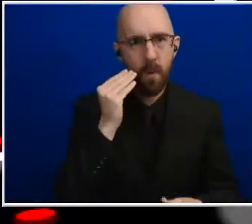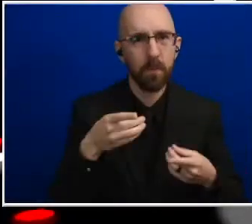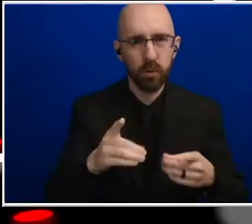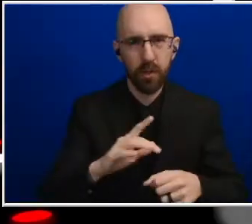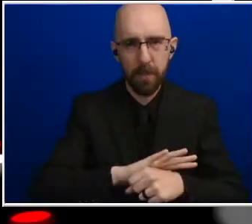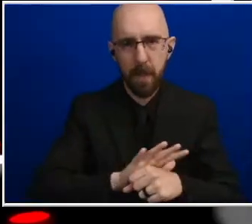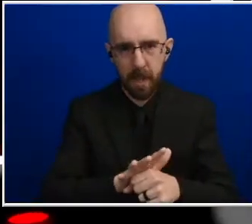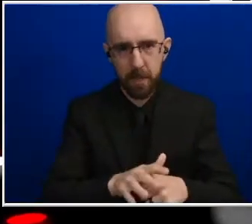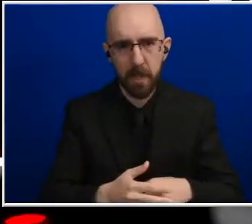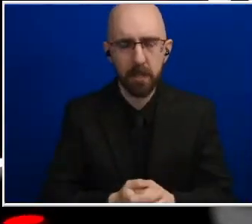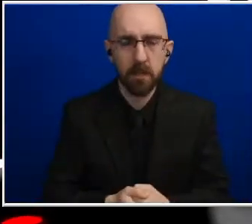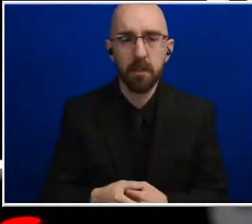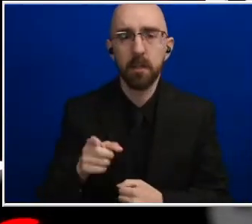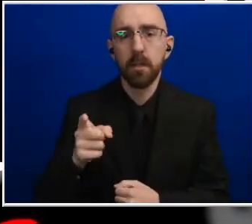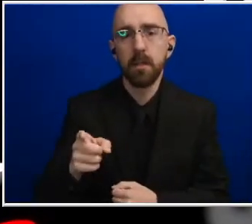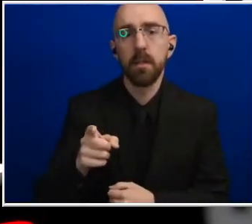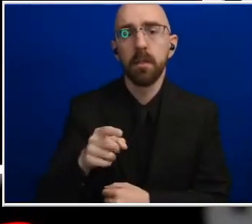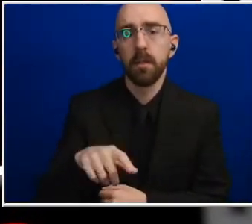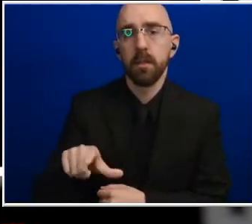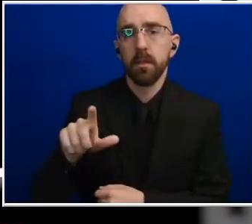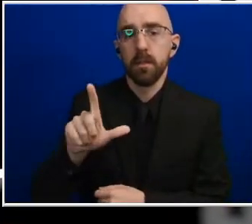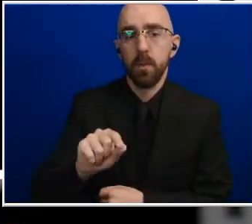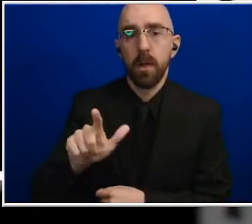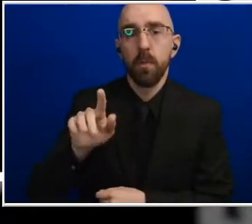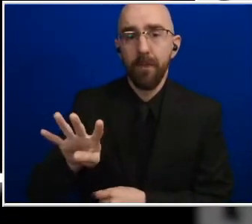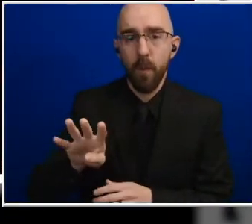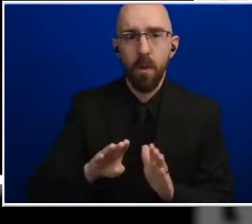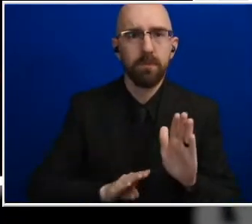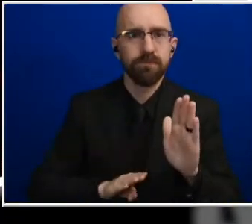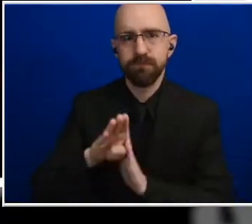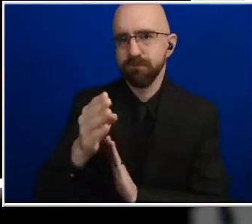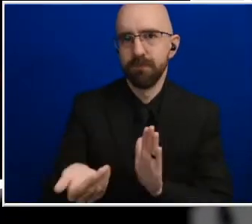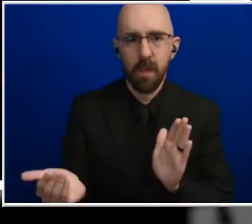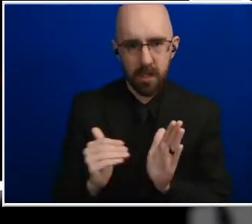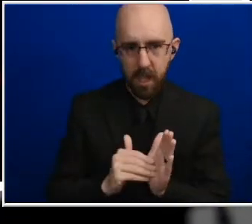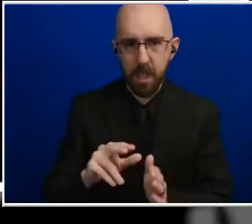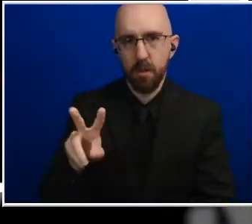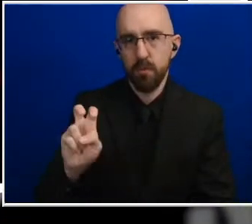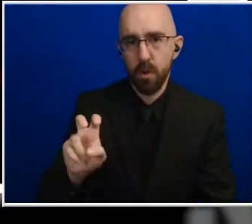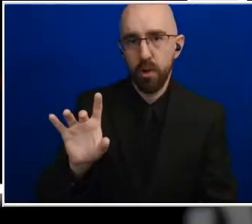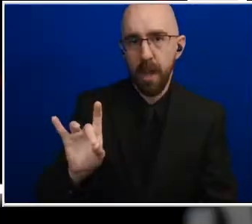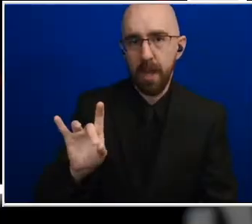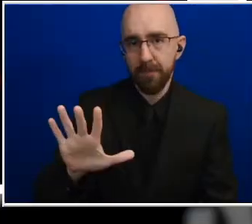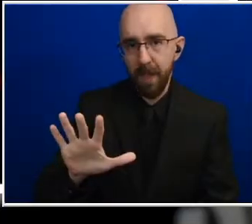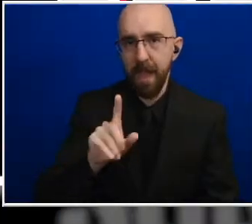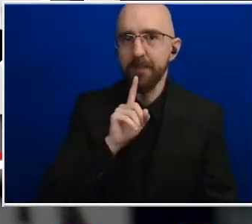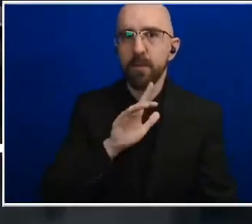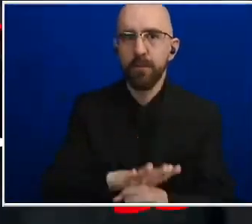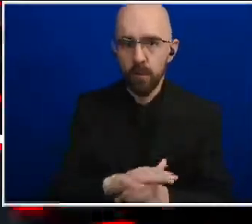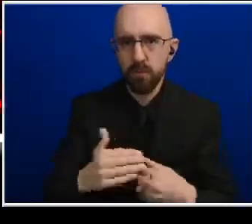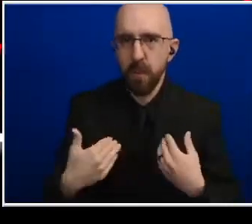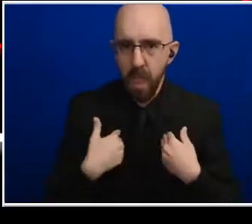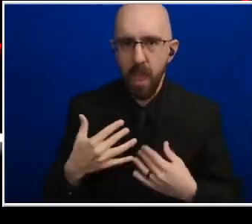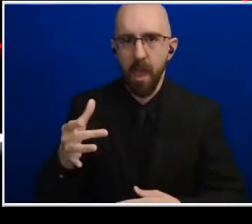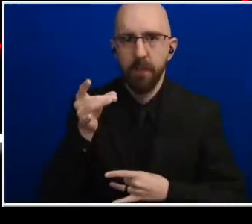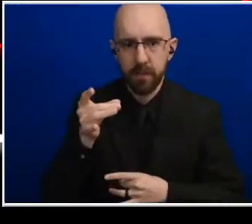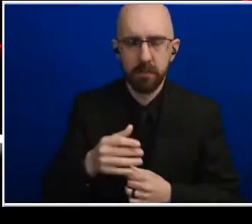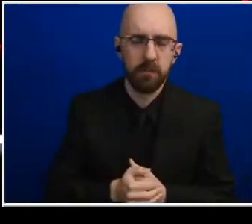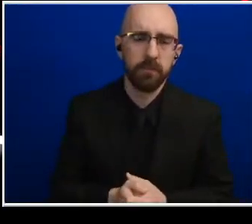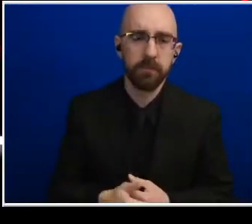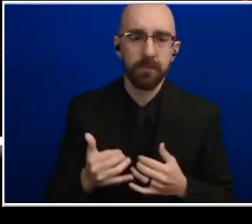2024, measles cases started shooting up again with 285 confirmed cases. And that brings us